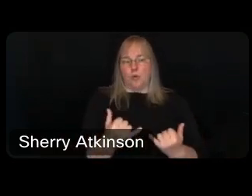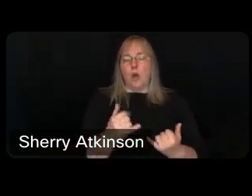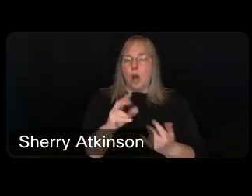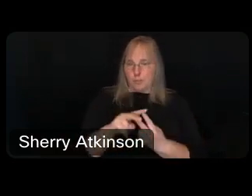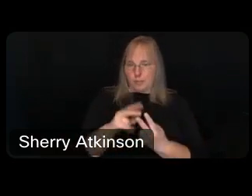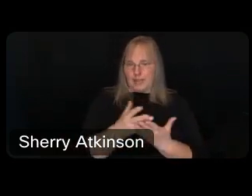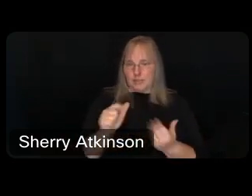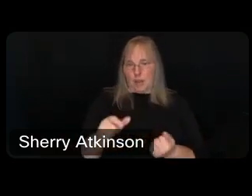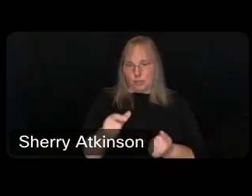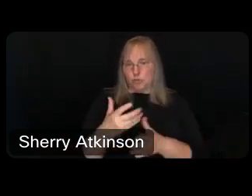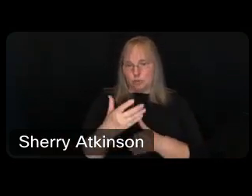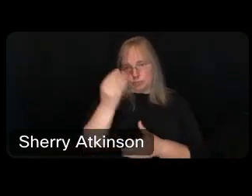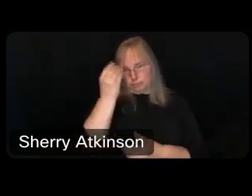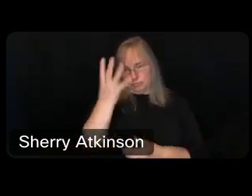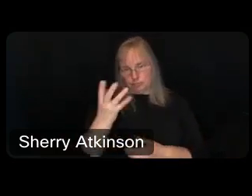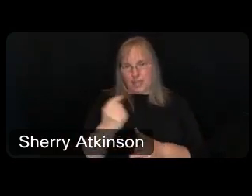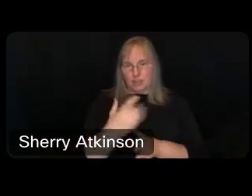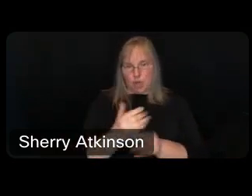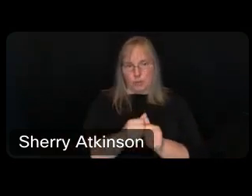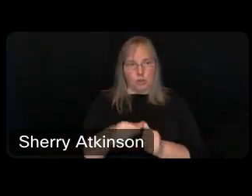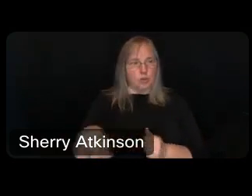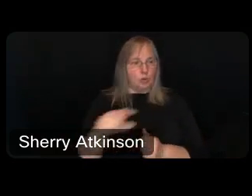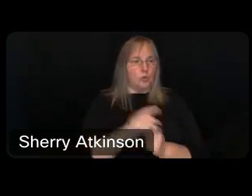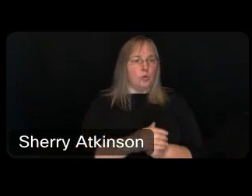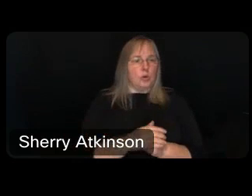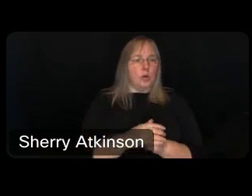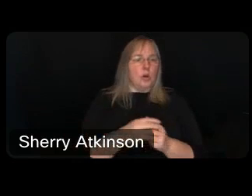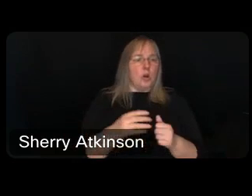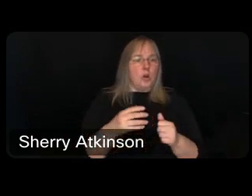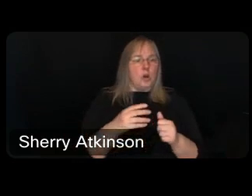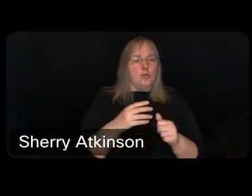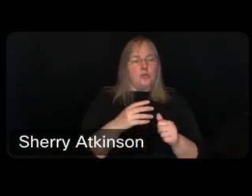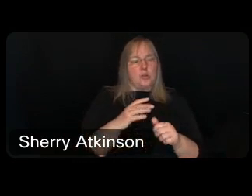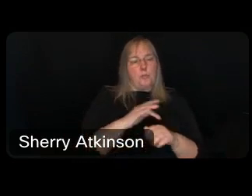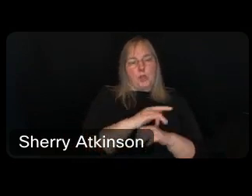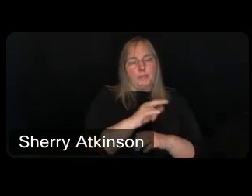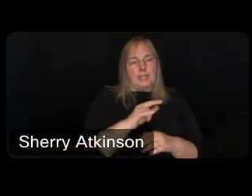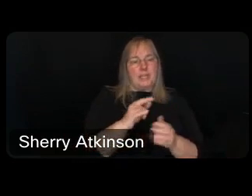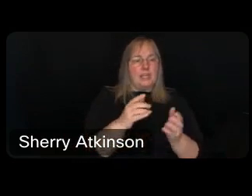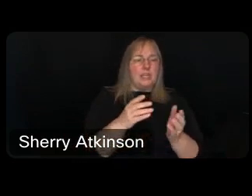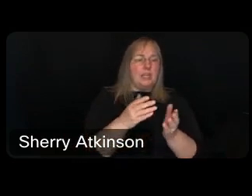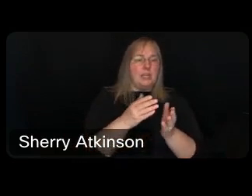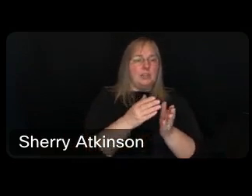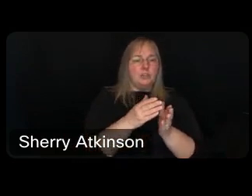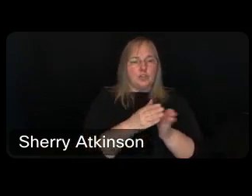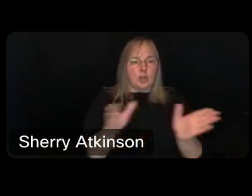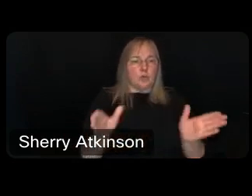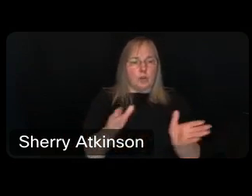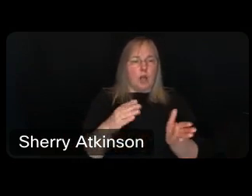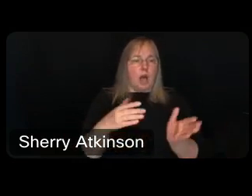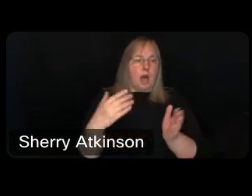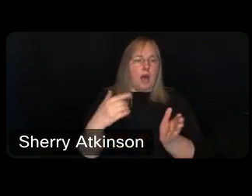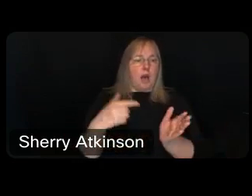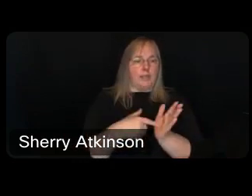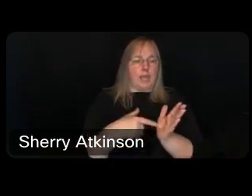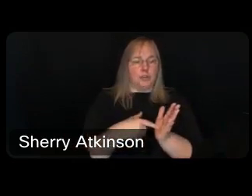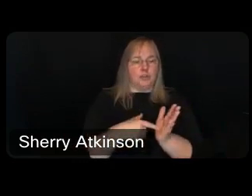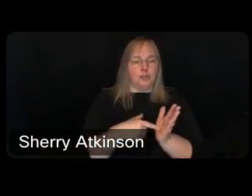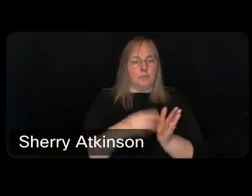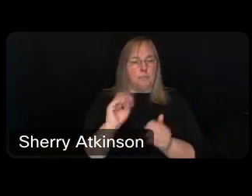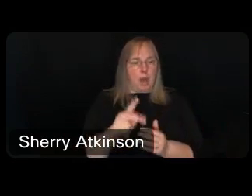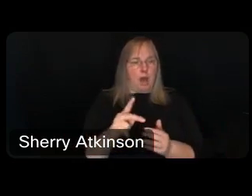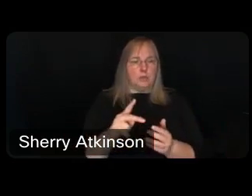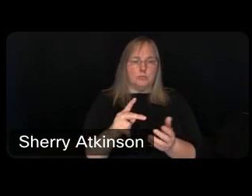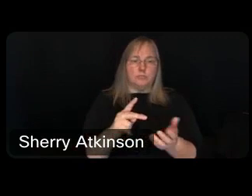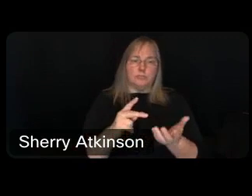with you that the preliminary general obligation bond supported projects requests are very high. They're kind